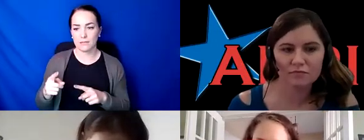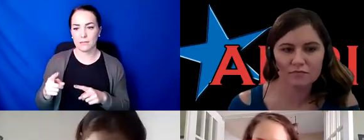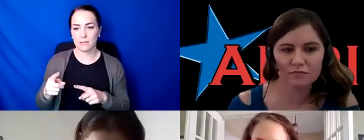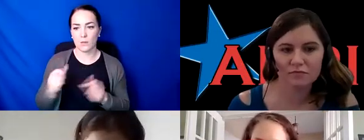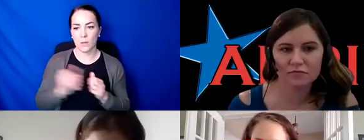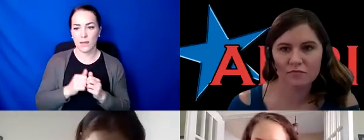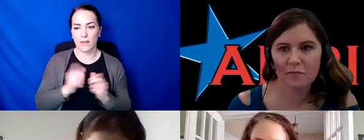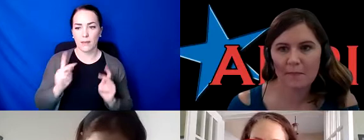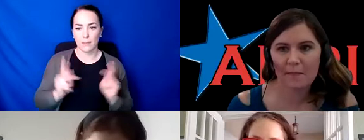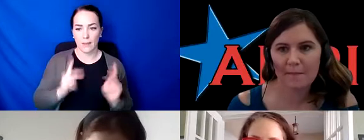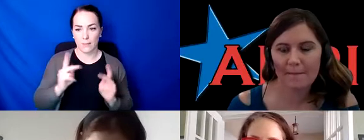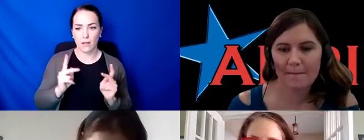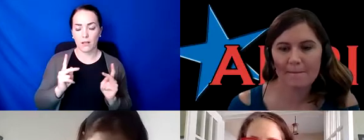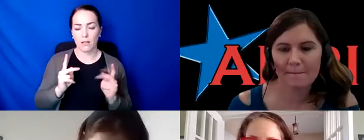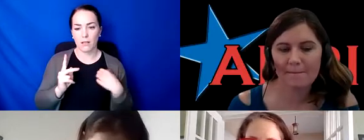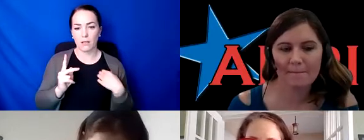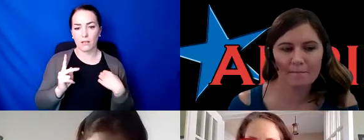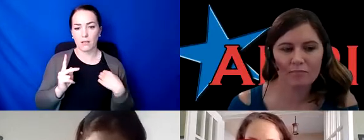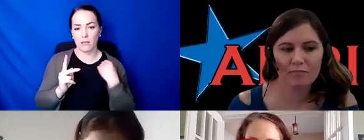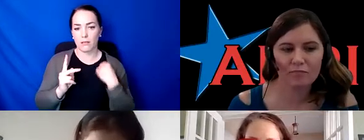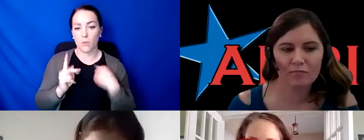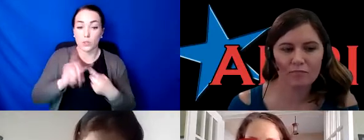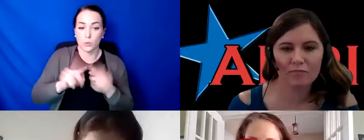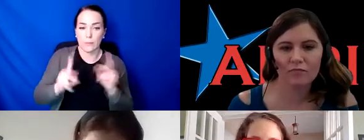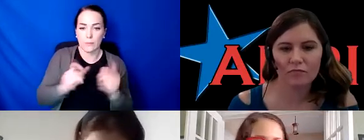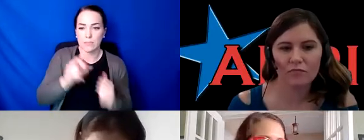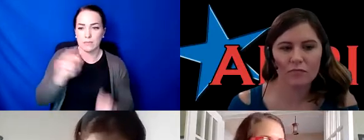people or to people with disabilities.